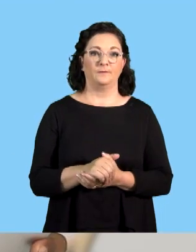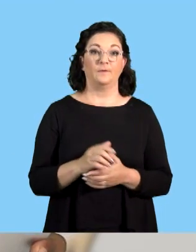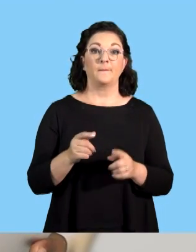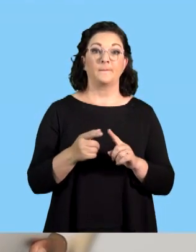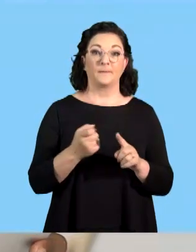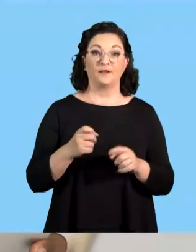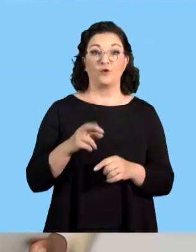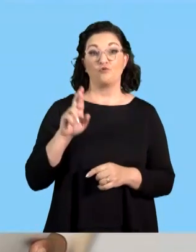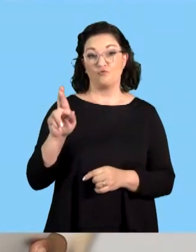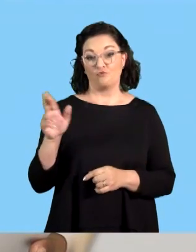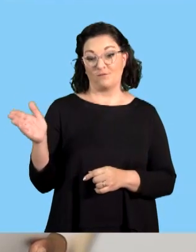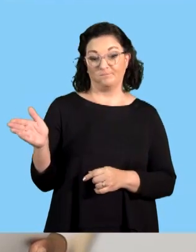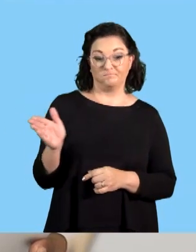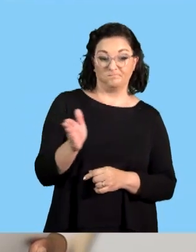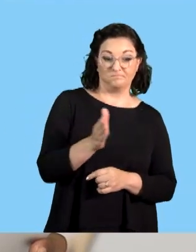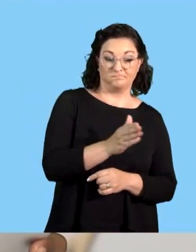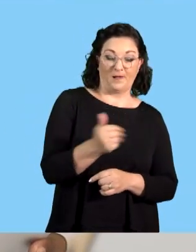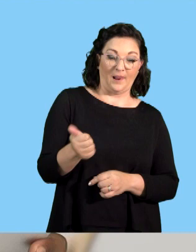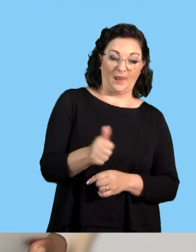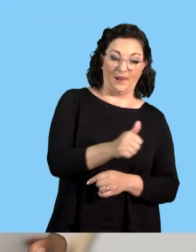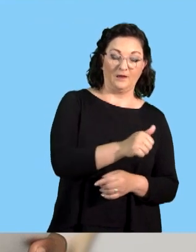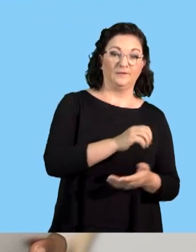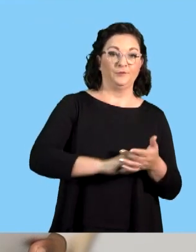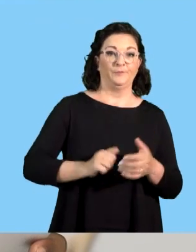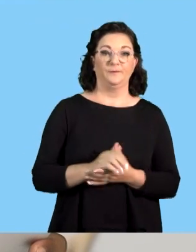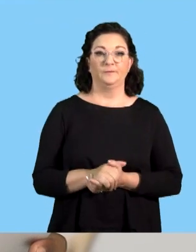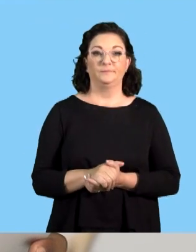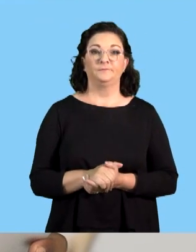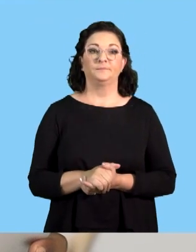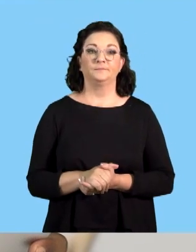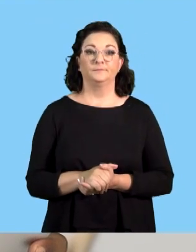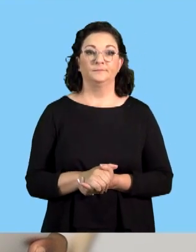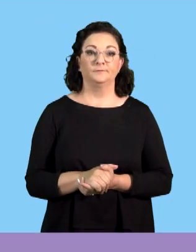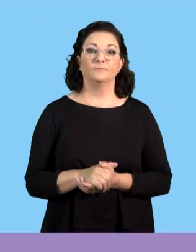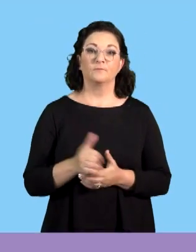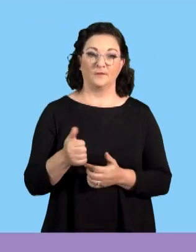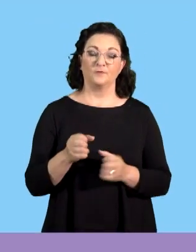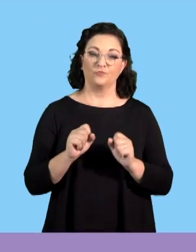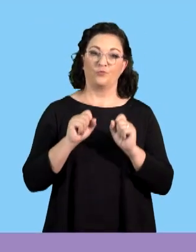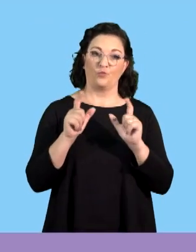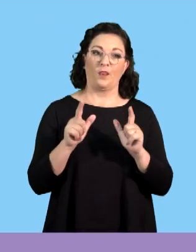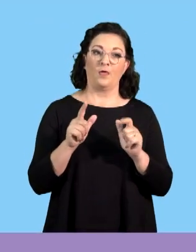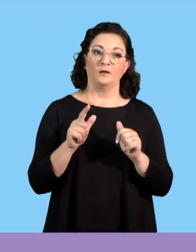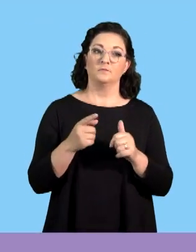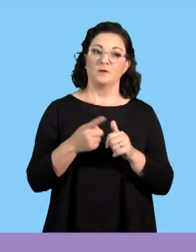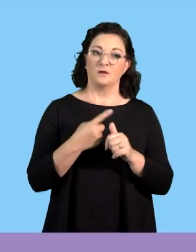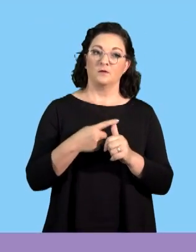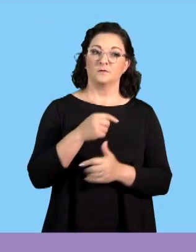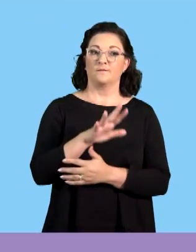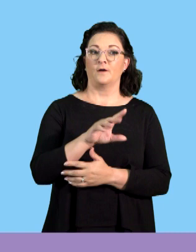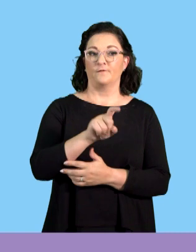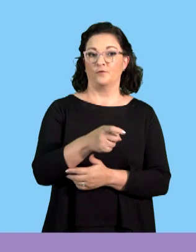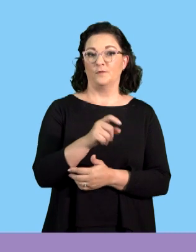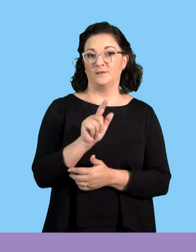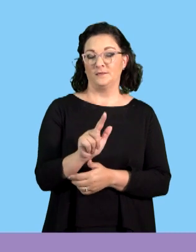subtract from the right, moving to your left. And as you do that, you'll then realize your answer would